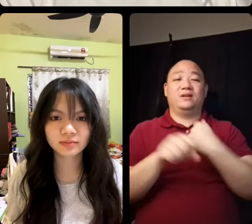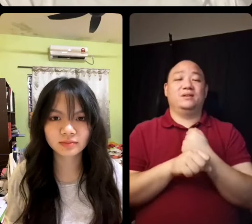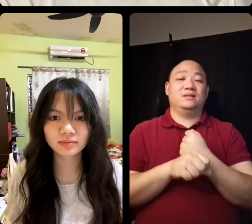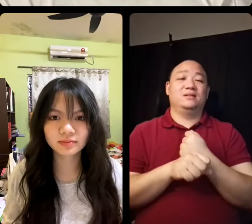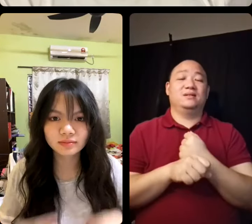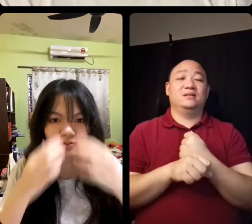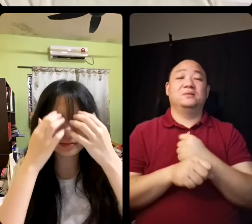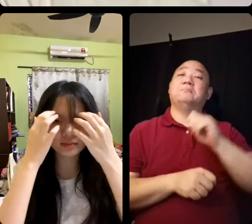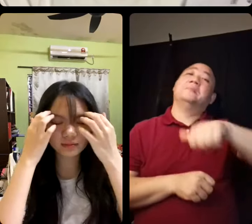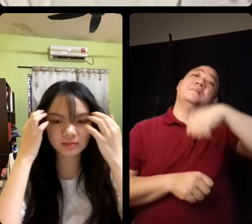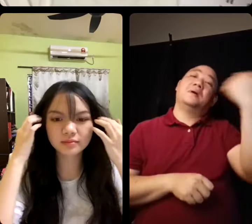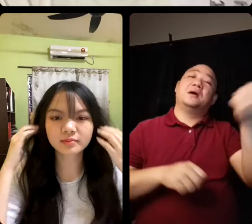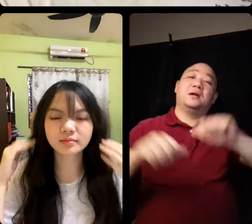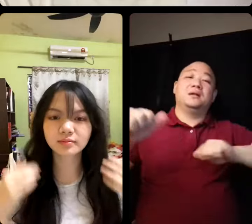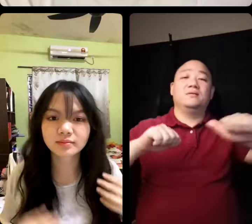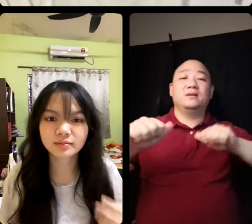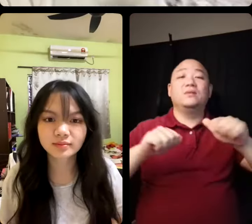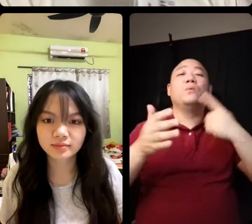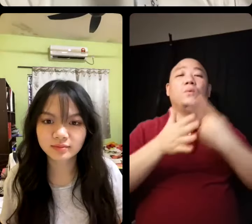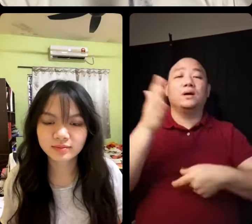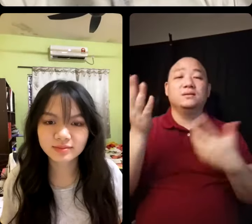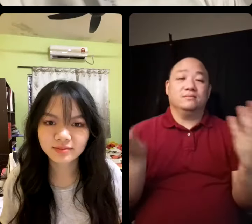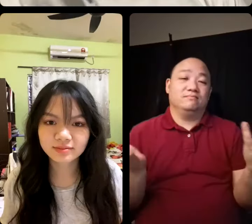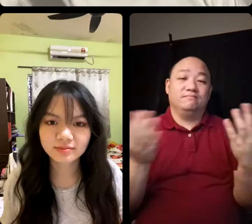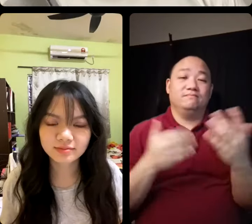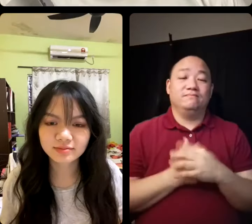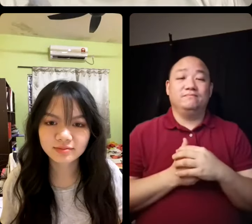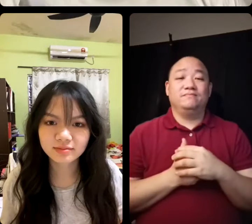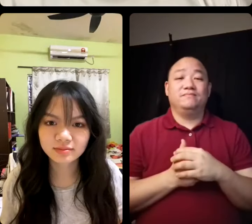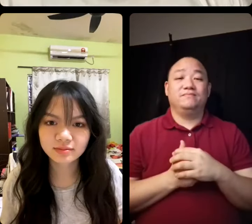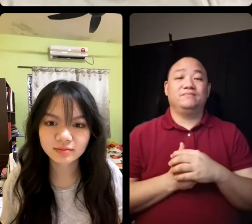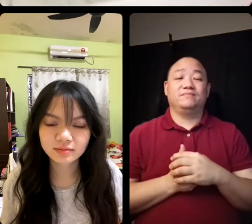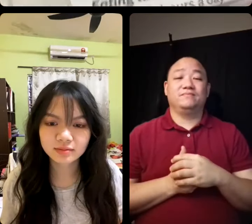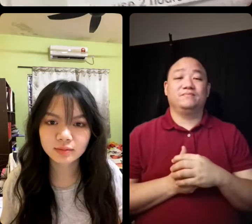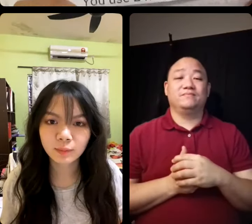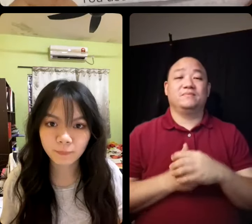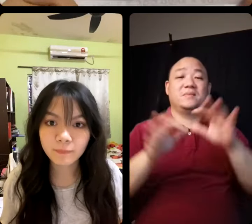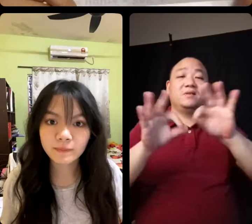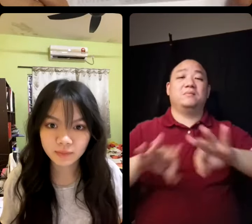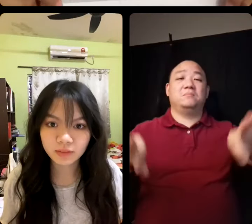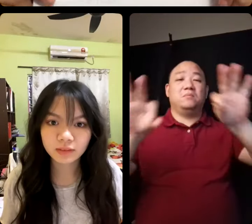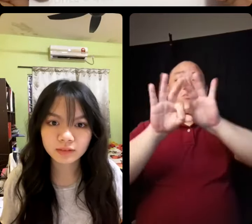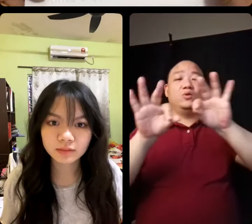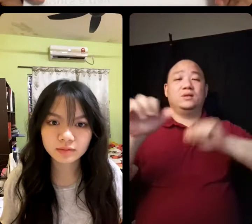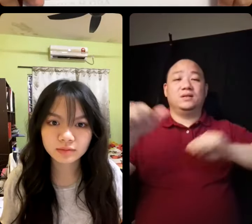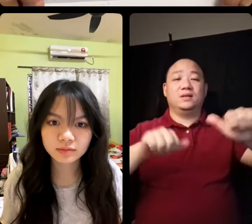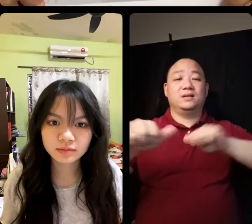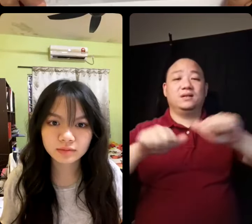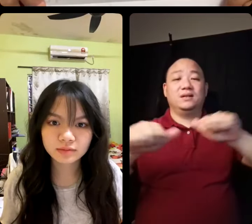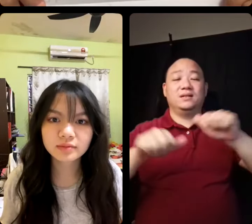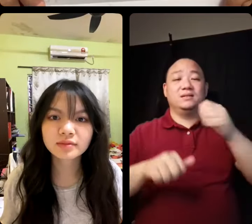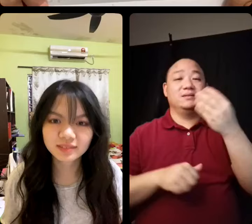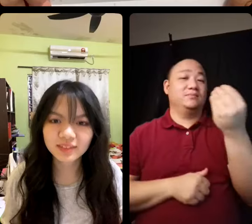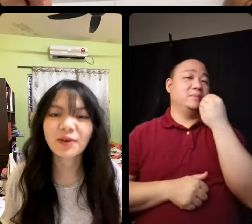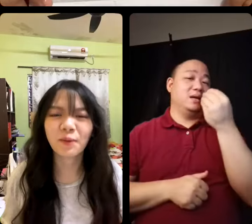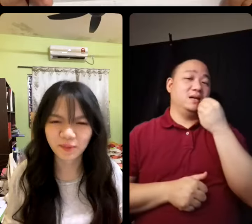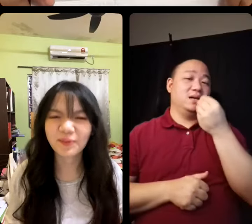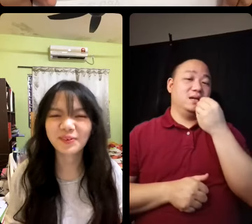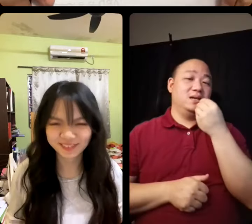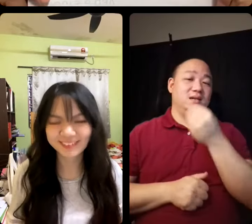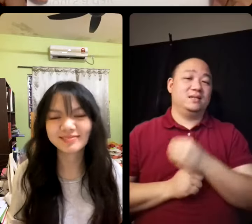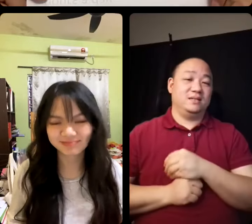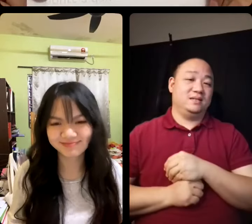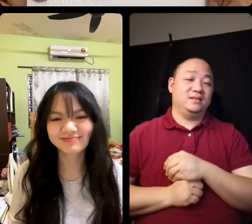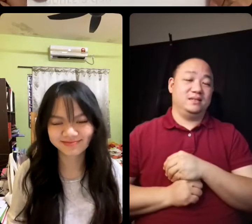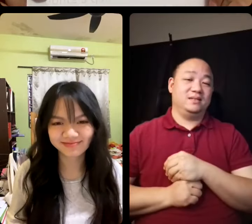will do together. And guess what, guys? We are going to touch on a very important activity in life, which is makan. Everyone,